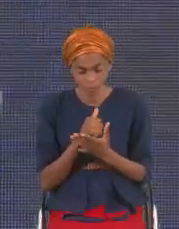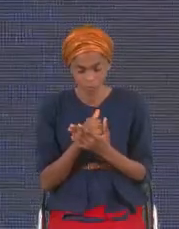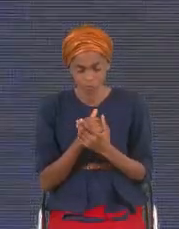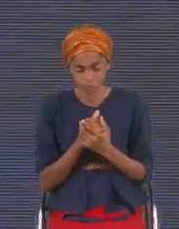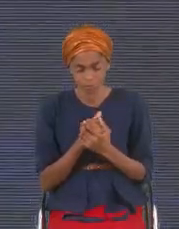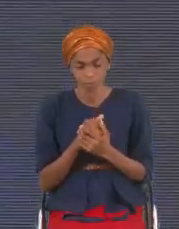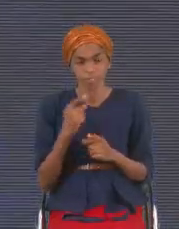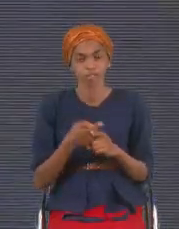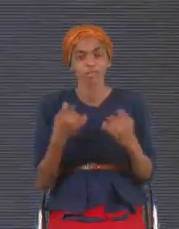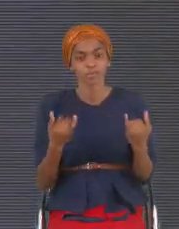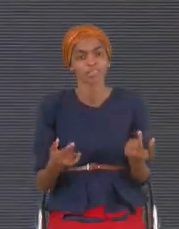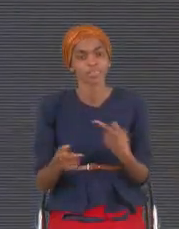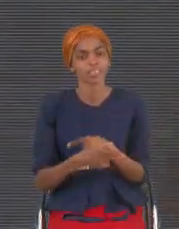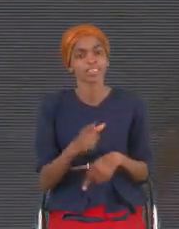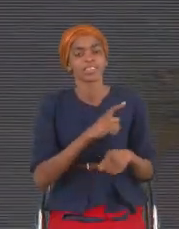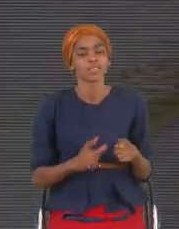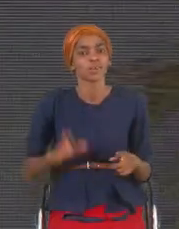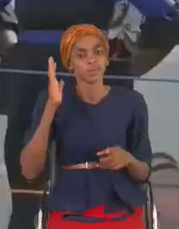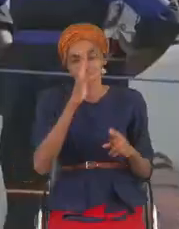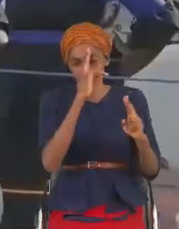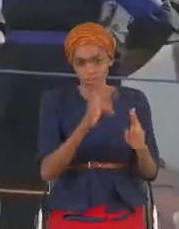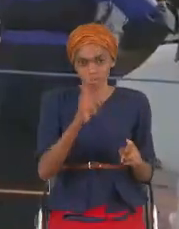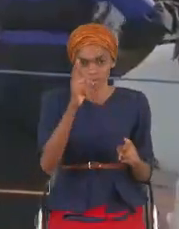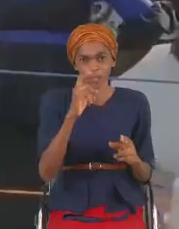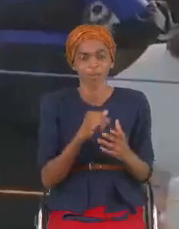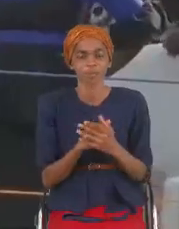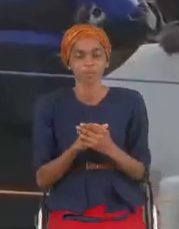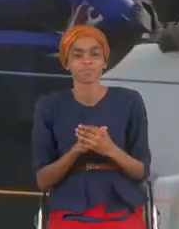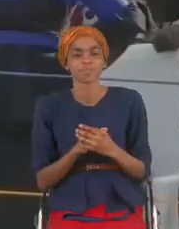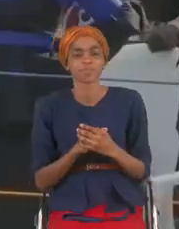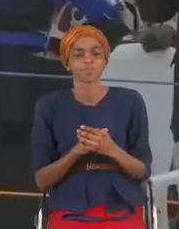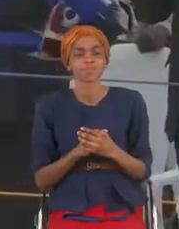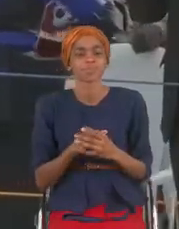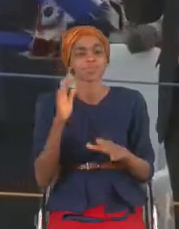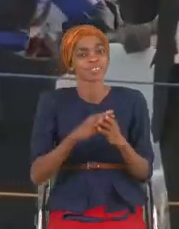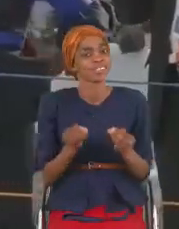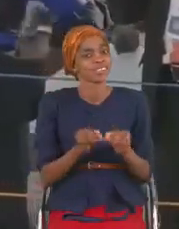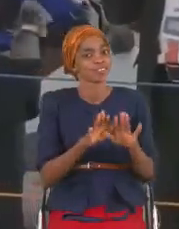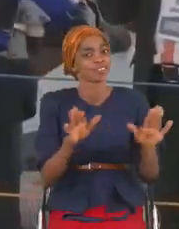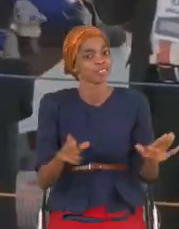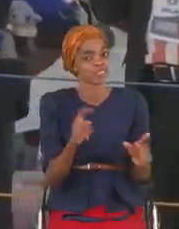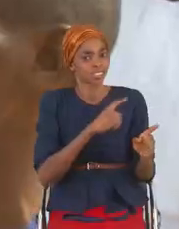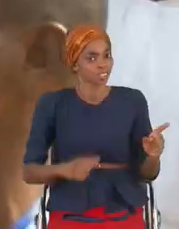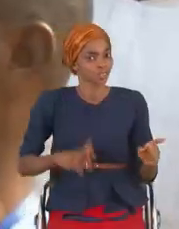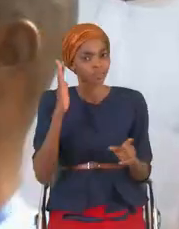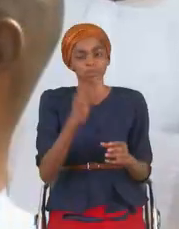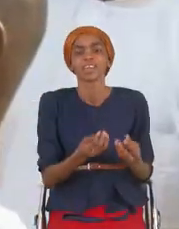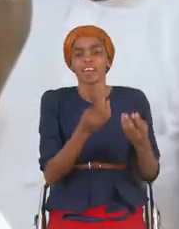Amen. From today, the Lord will honor you. Amen. On the field, the Lord will honor